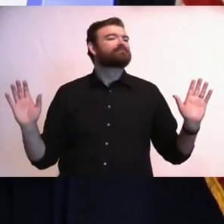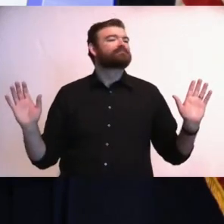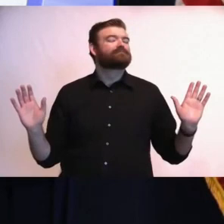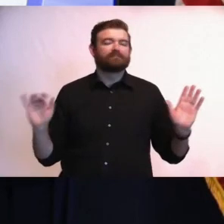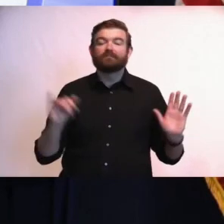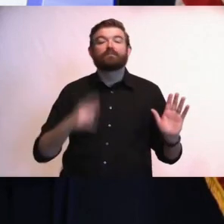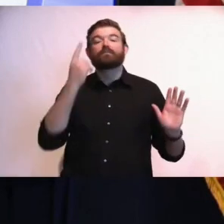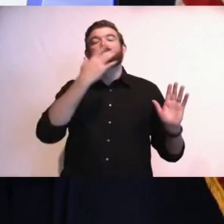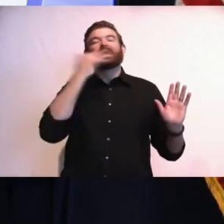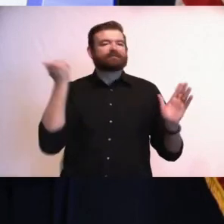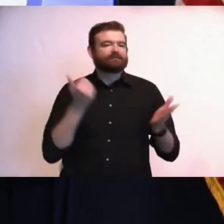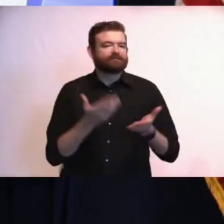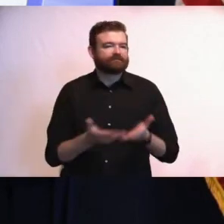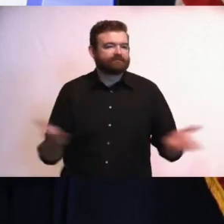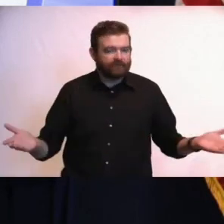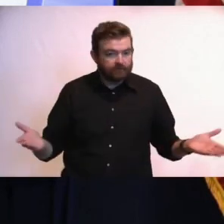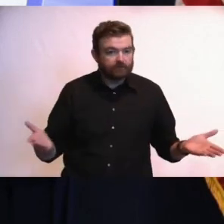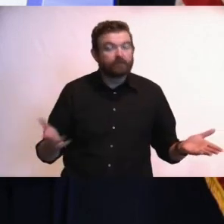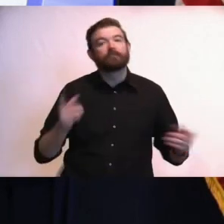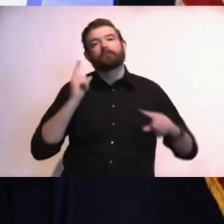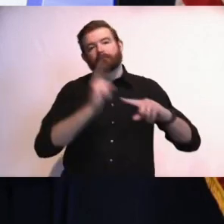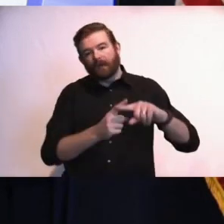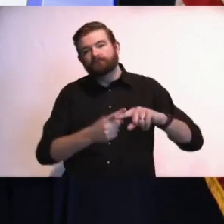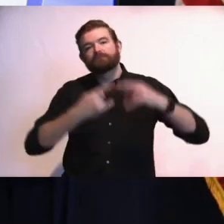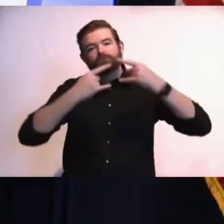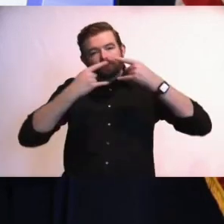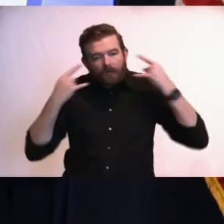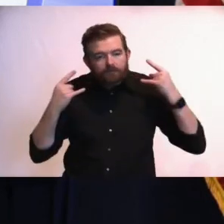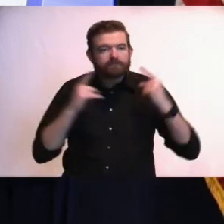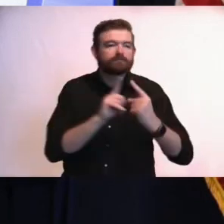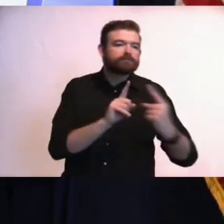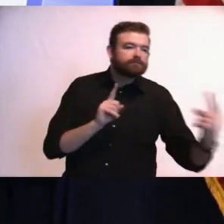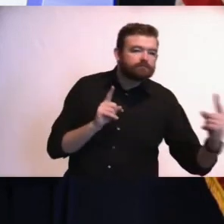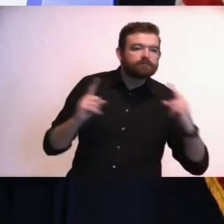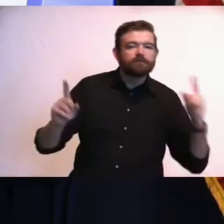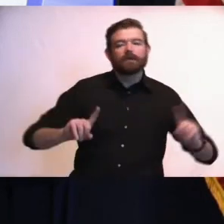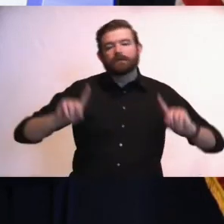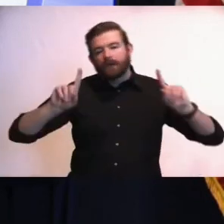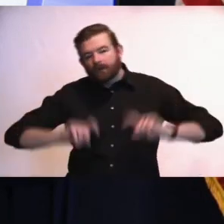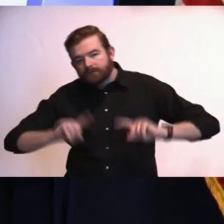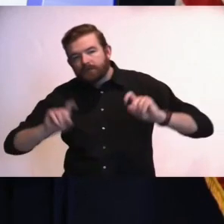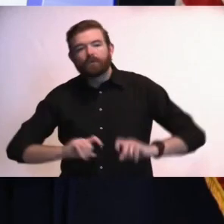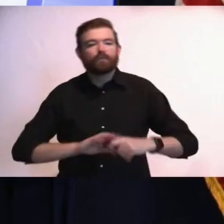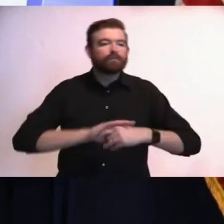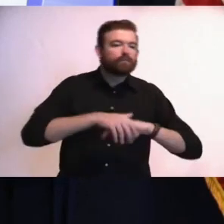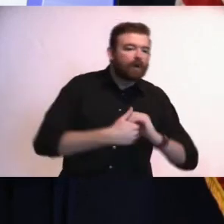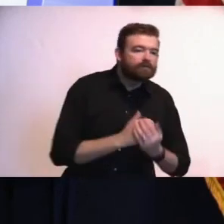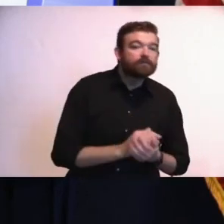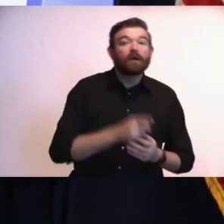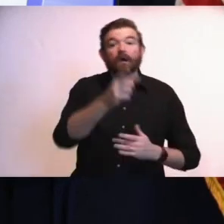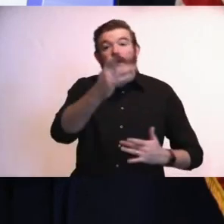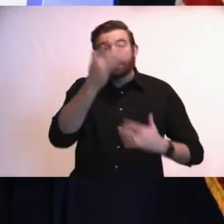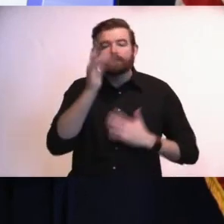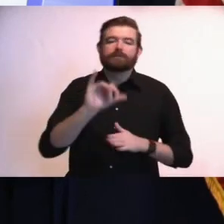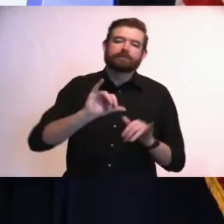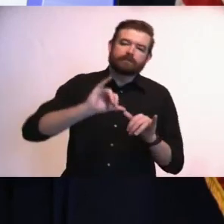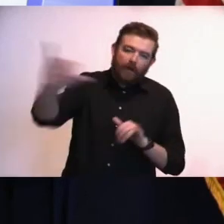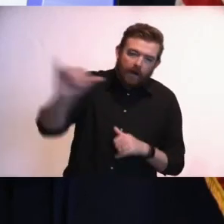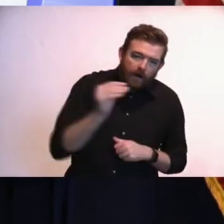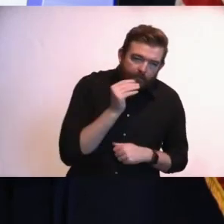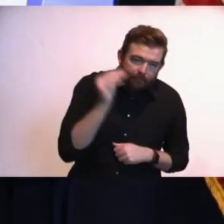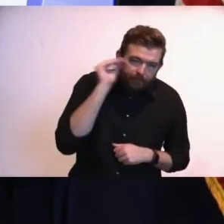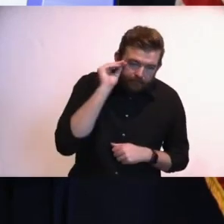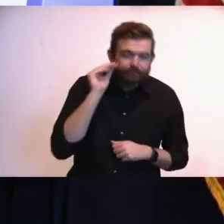physical distancing, testing, frequently washing your hands, and staying home when you're sick and getting tested. There are more